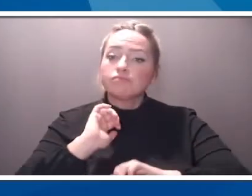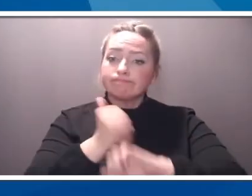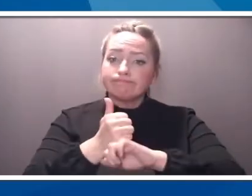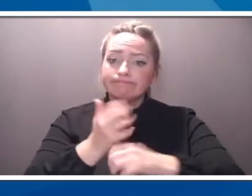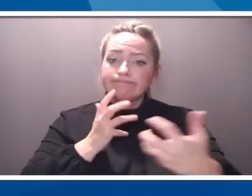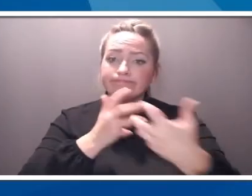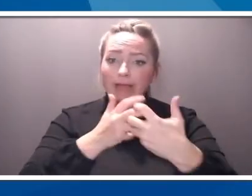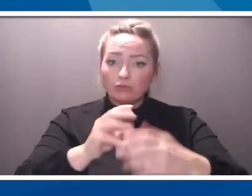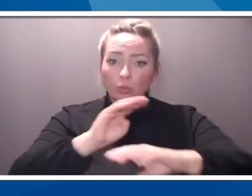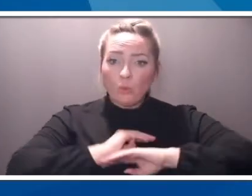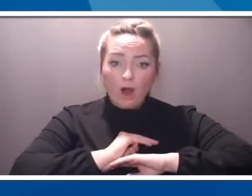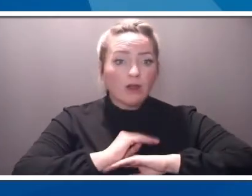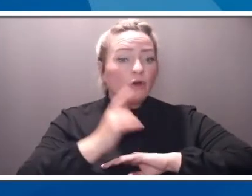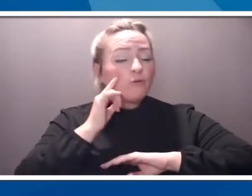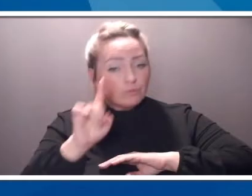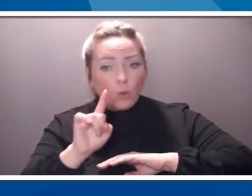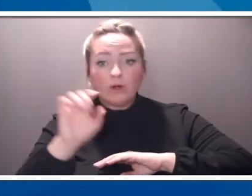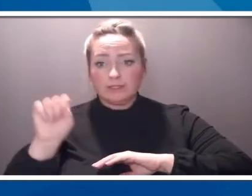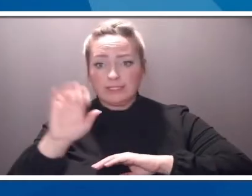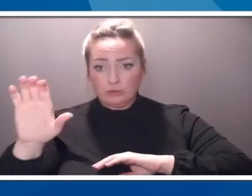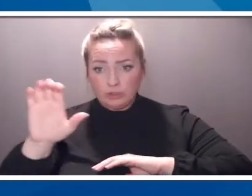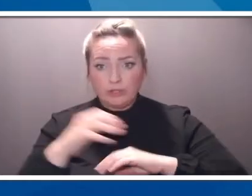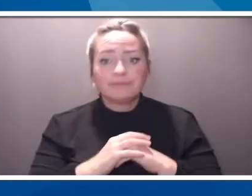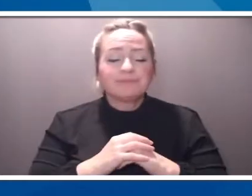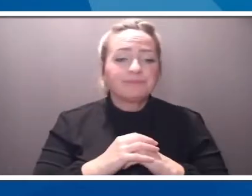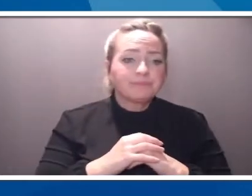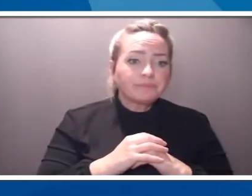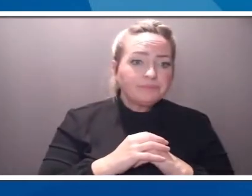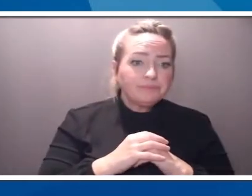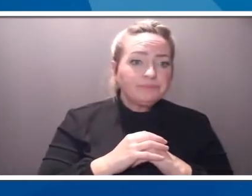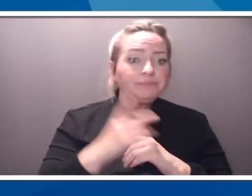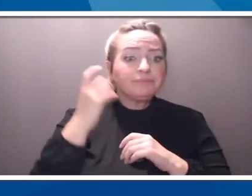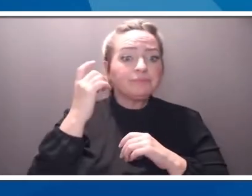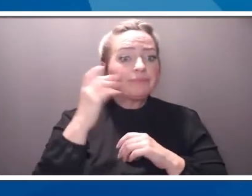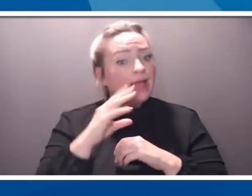of fulfilling the requirement of a success criterion.